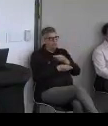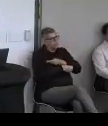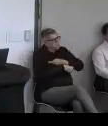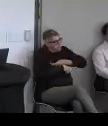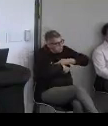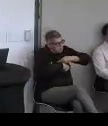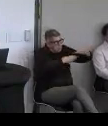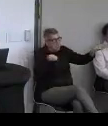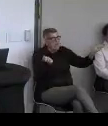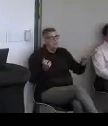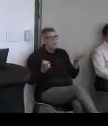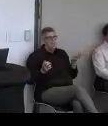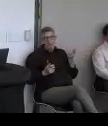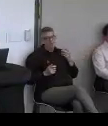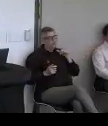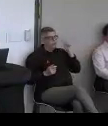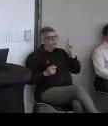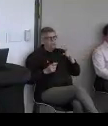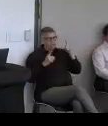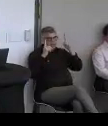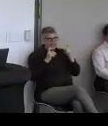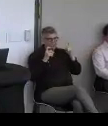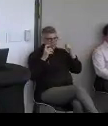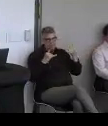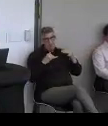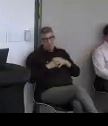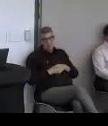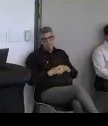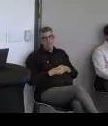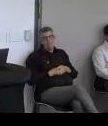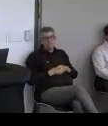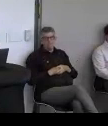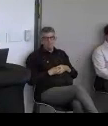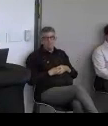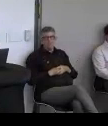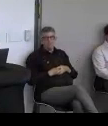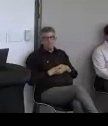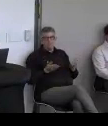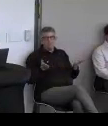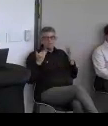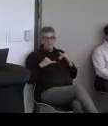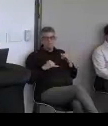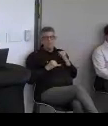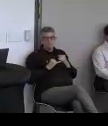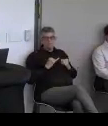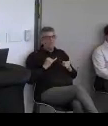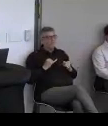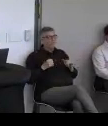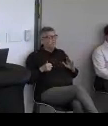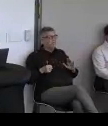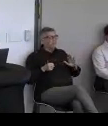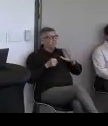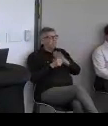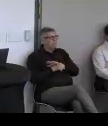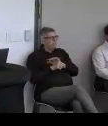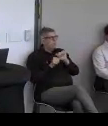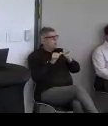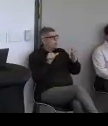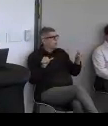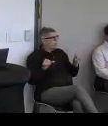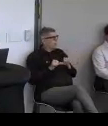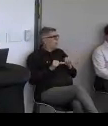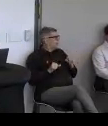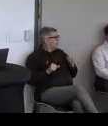future. You can reference it. Happy for you too. And the last is fill or area texture.